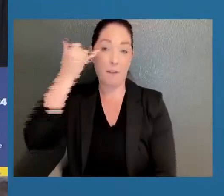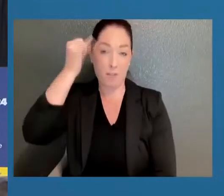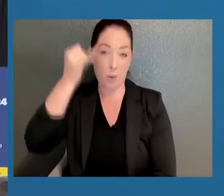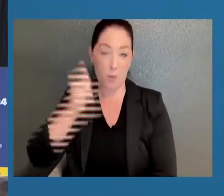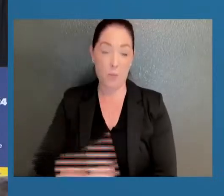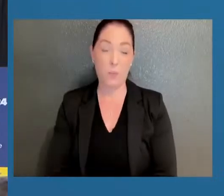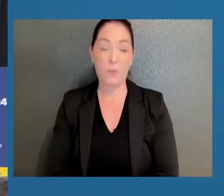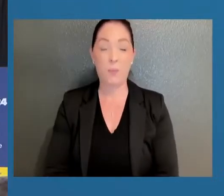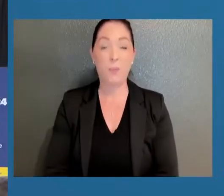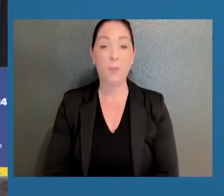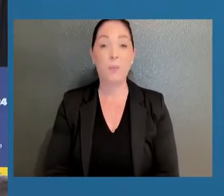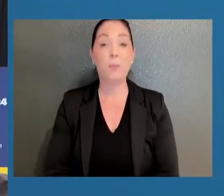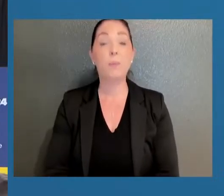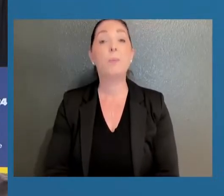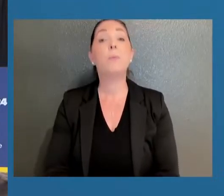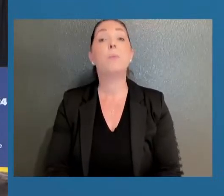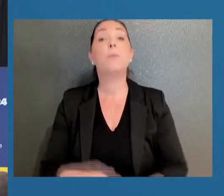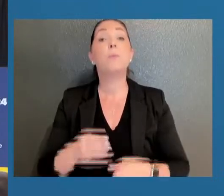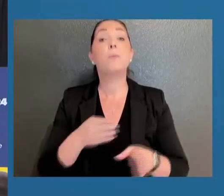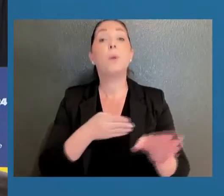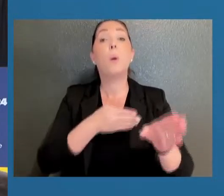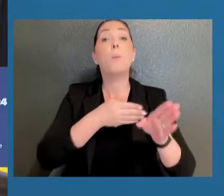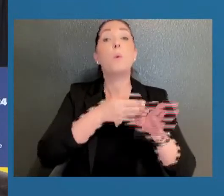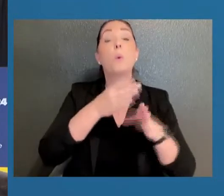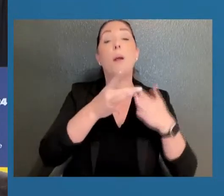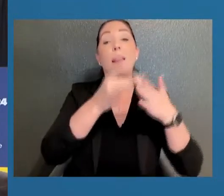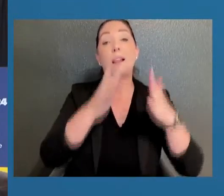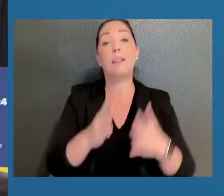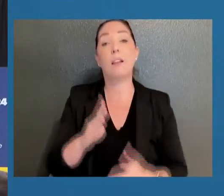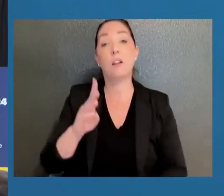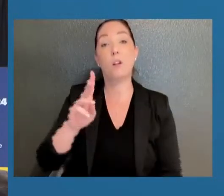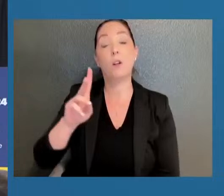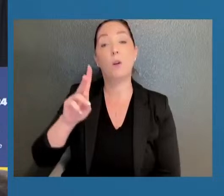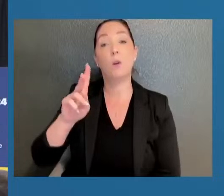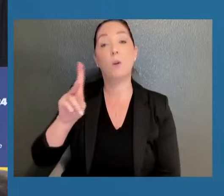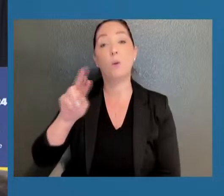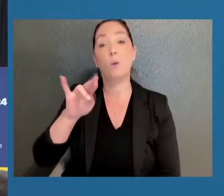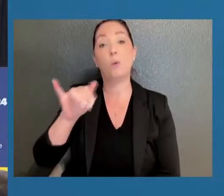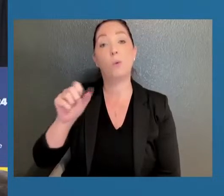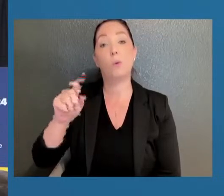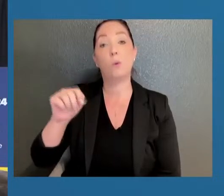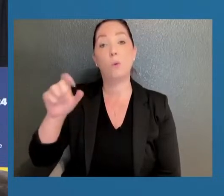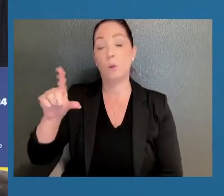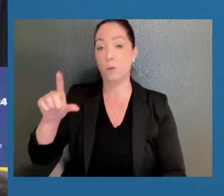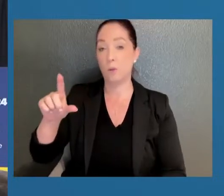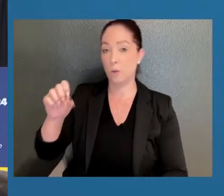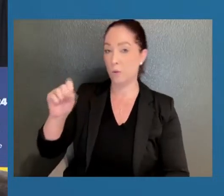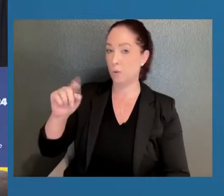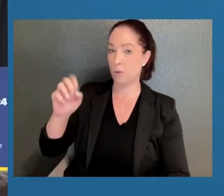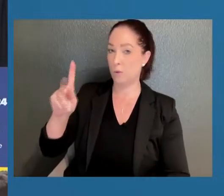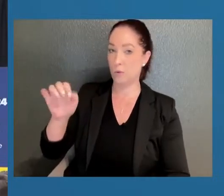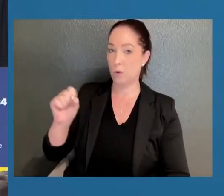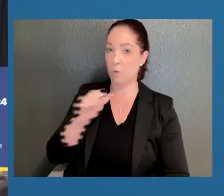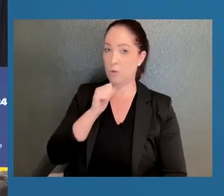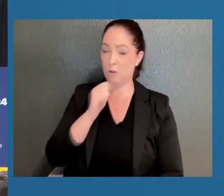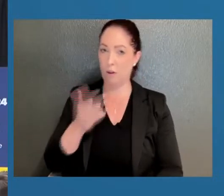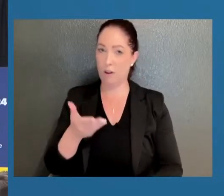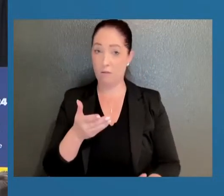We also have Majority Leader Crystal Peoples-Stokes. I want to thank her for joining us here as well. Crystal is in the room, I'm